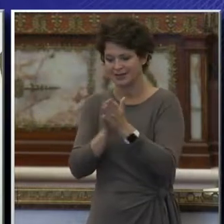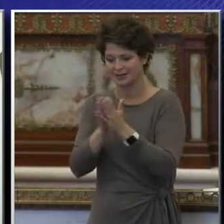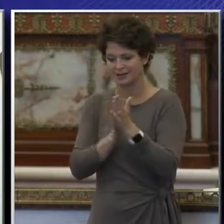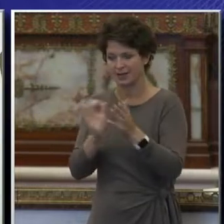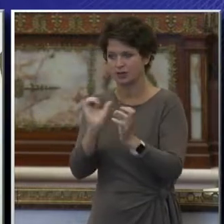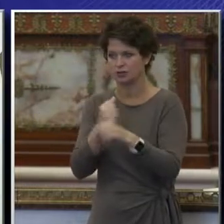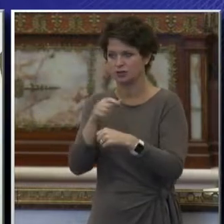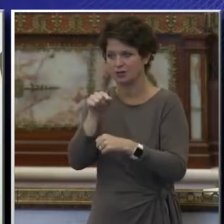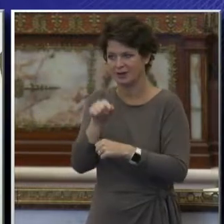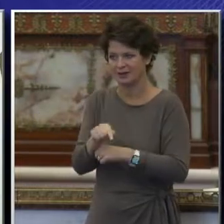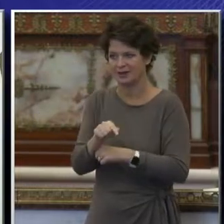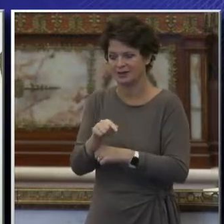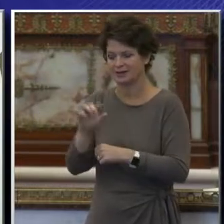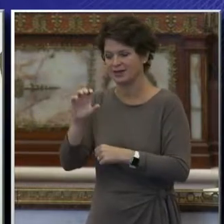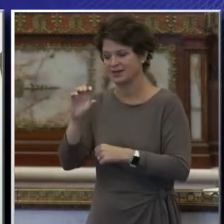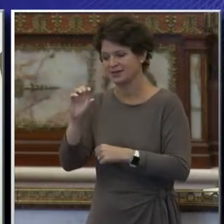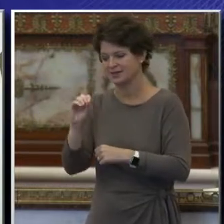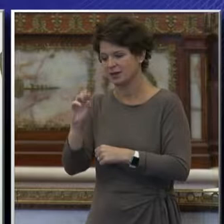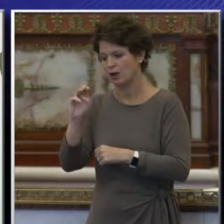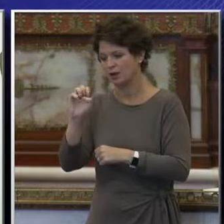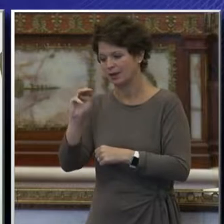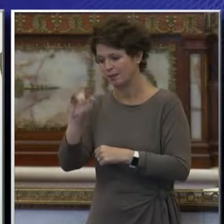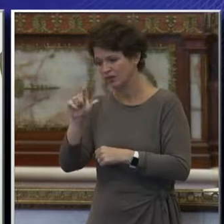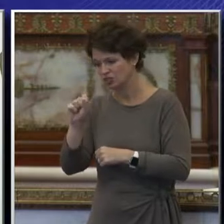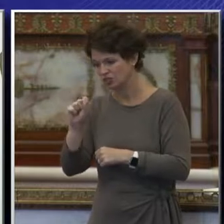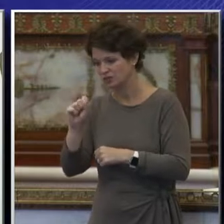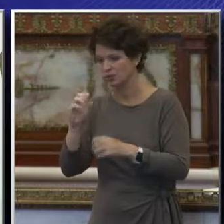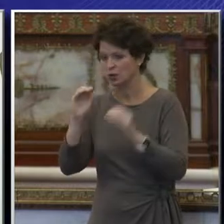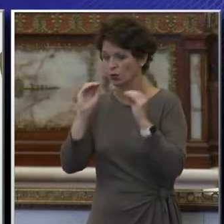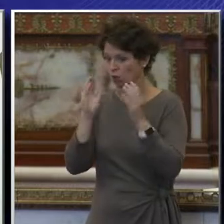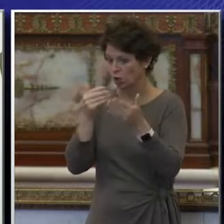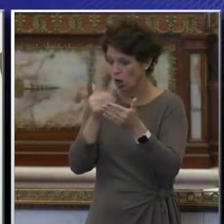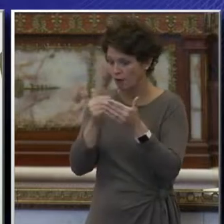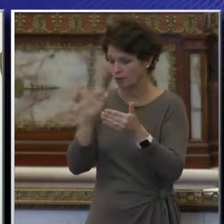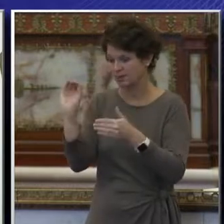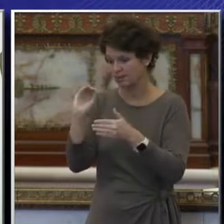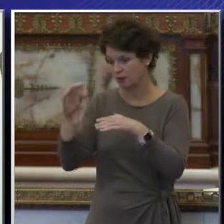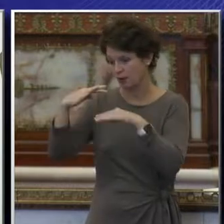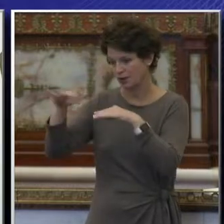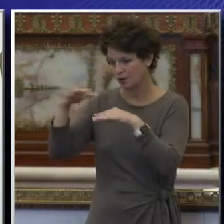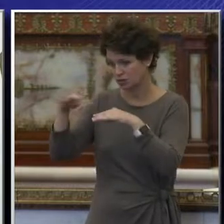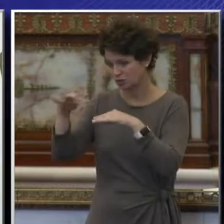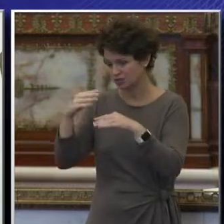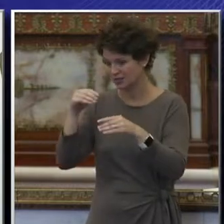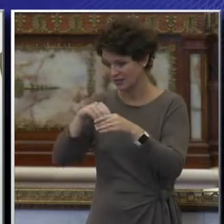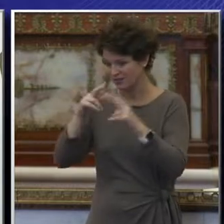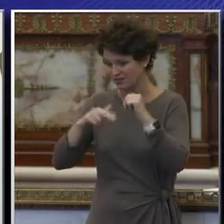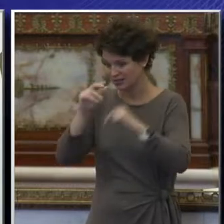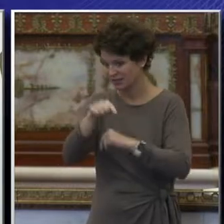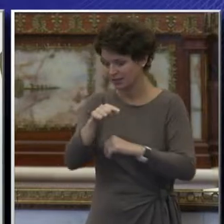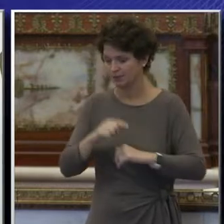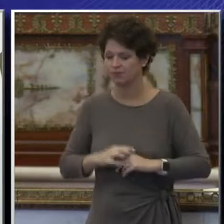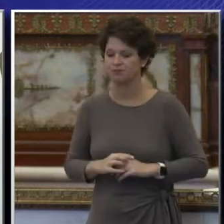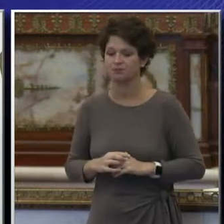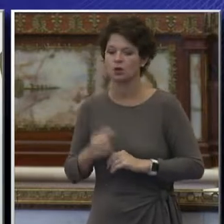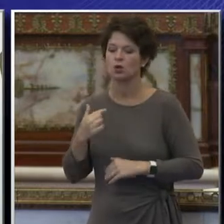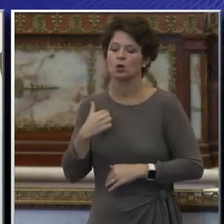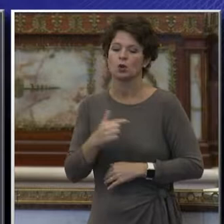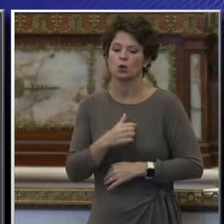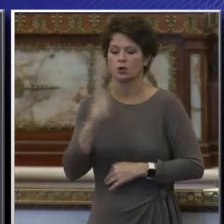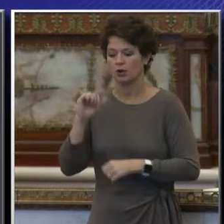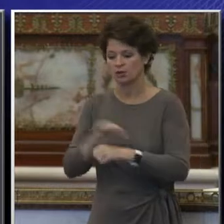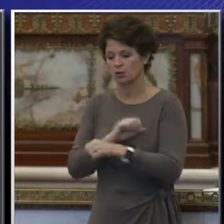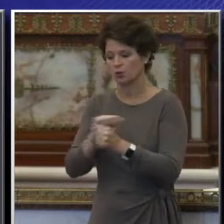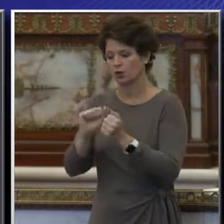a zero emissions or close to zero emissions location throughout this facility? We are going to work with